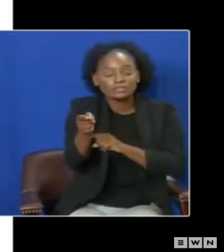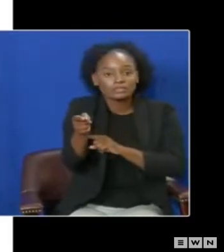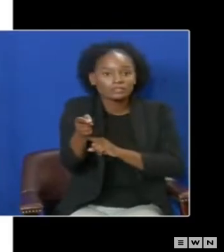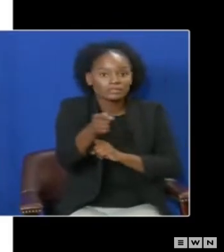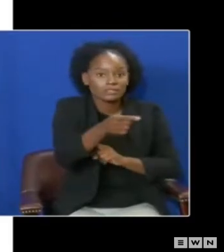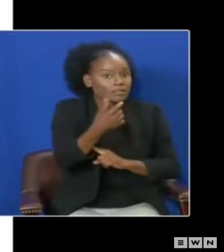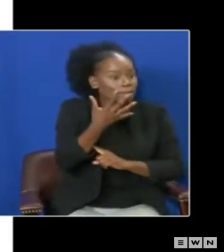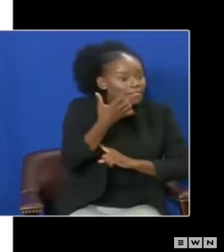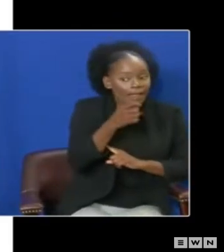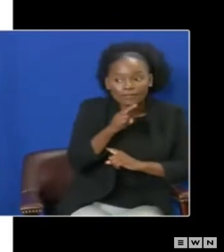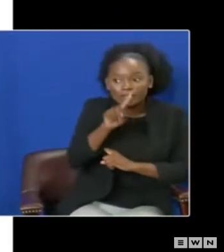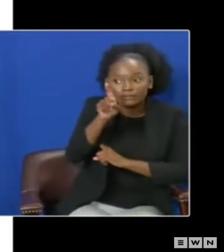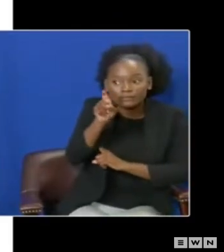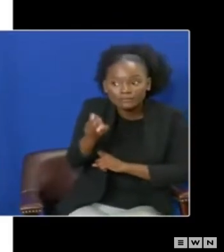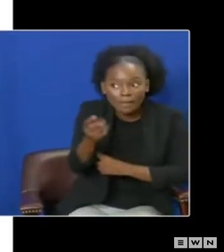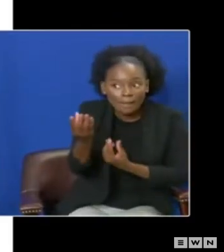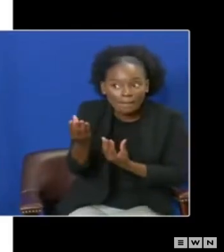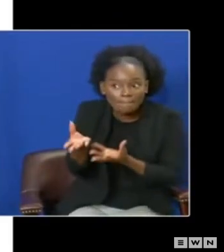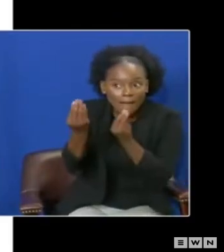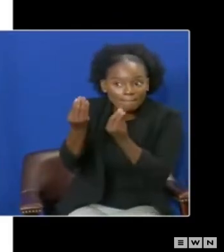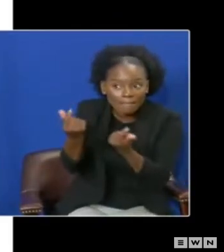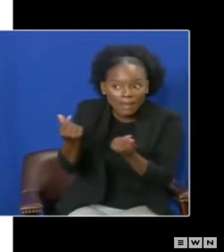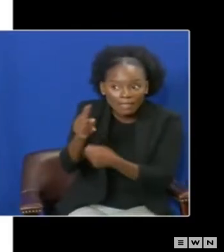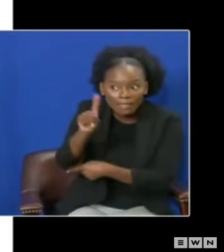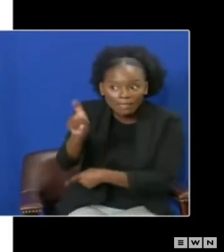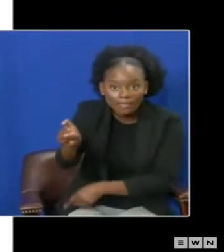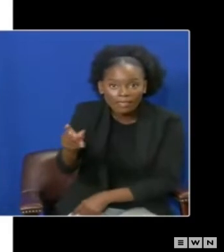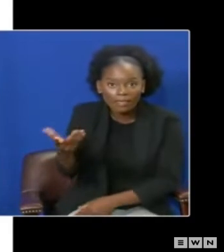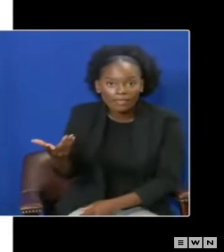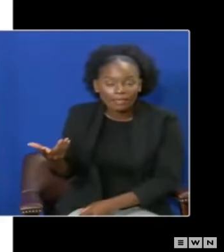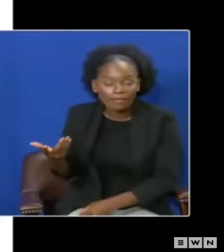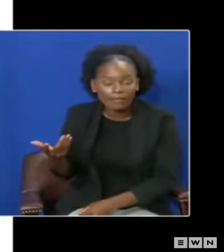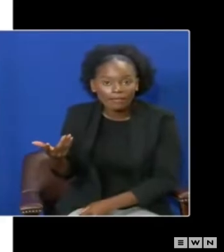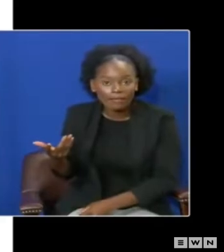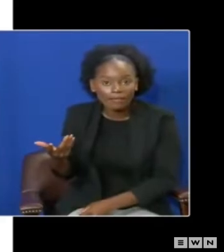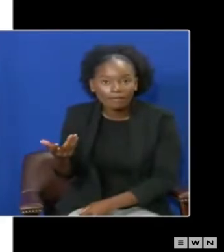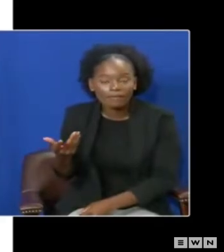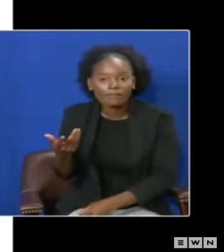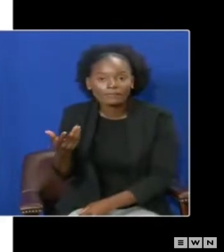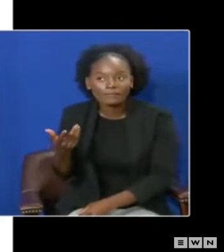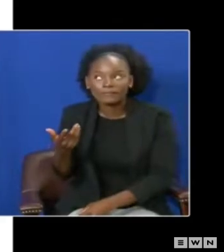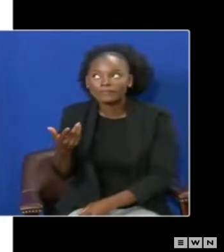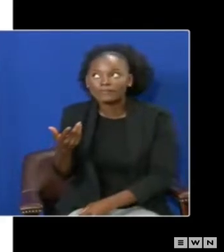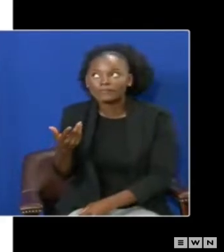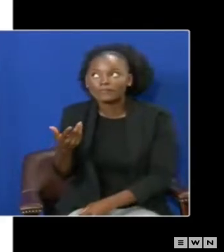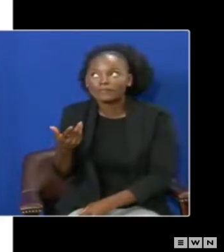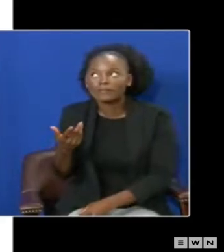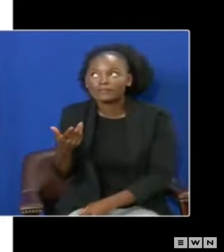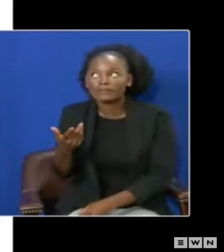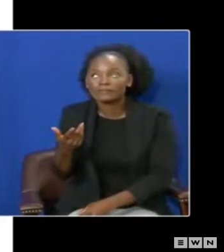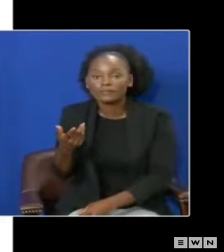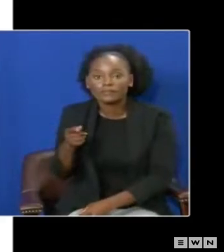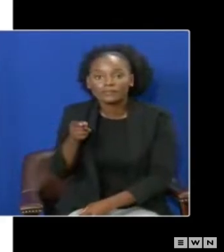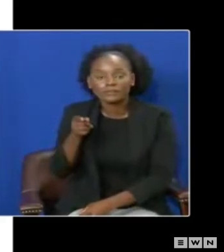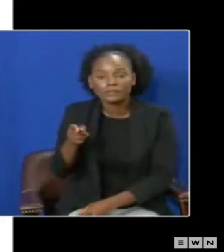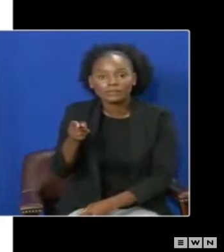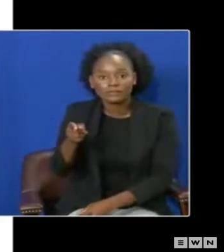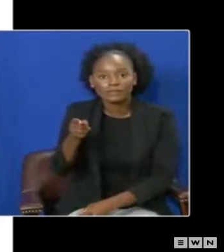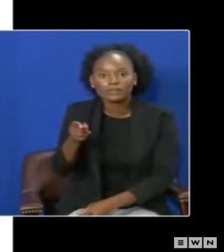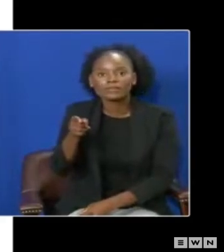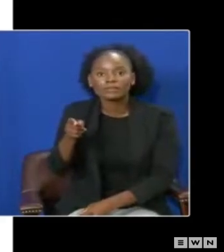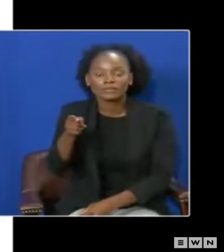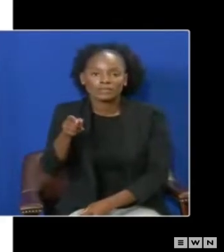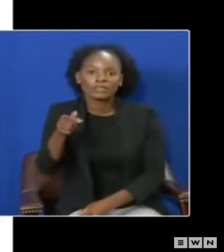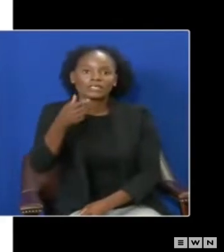And then a GIF of a stamp that says payment received, many